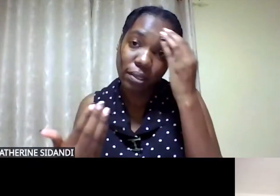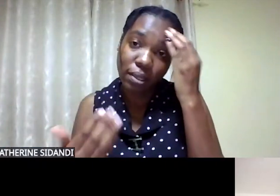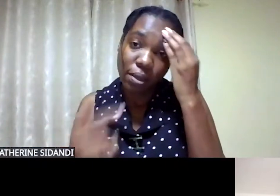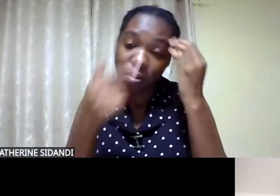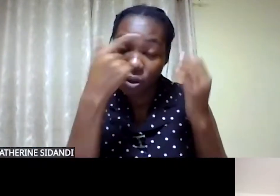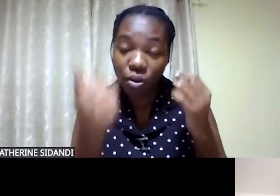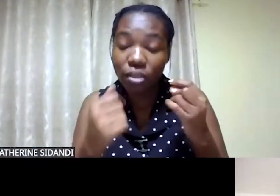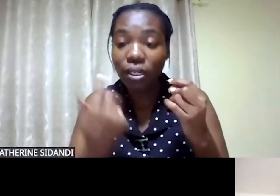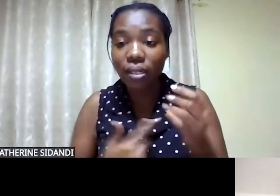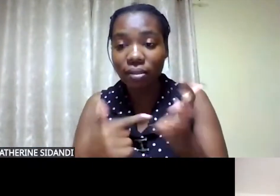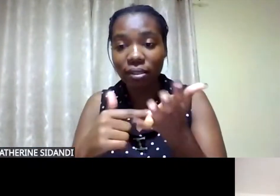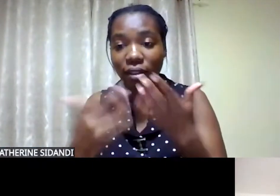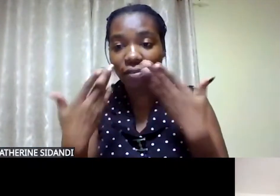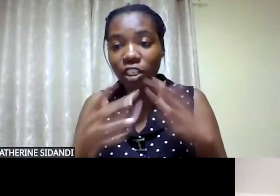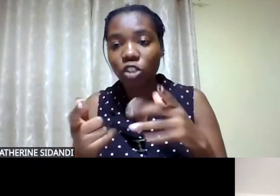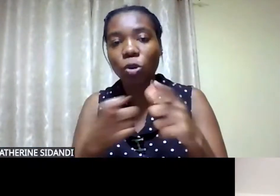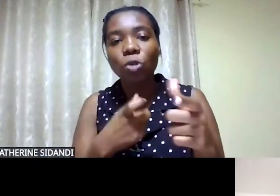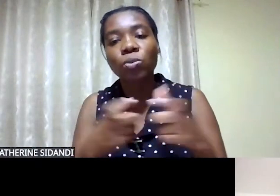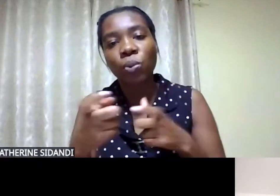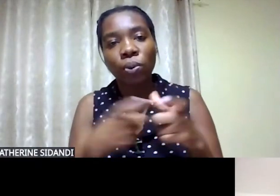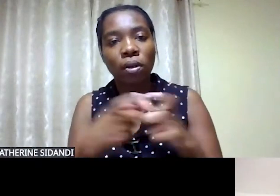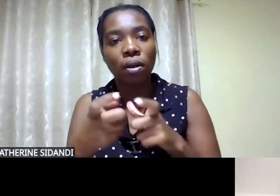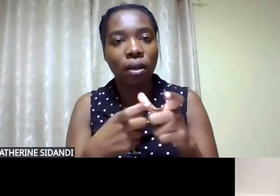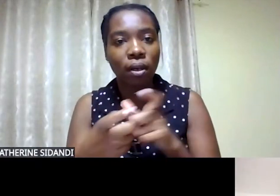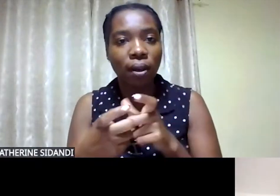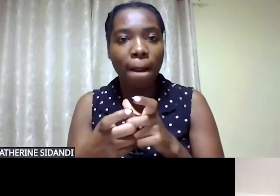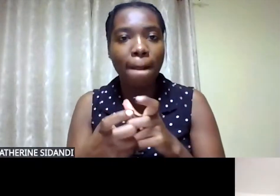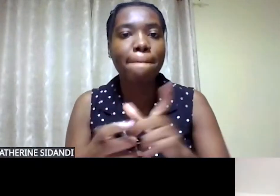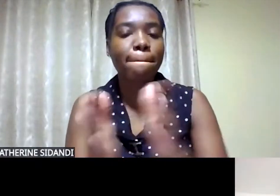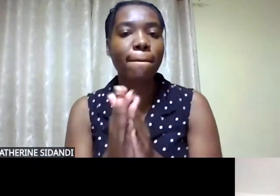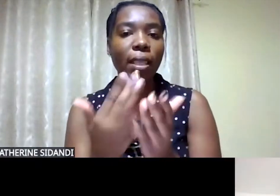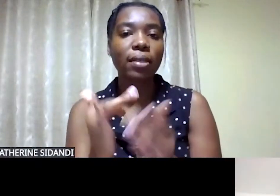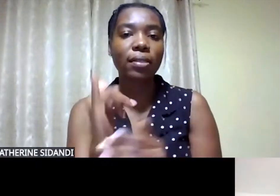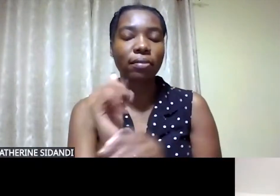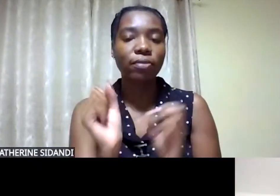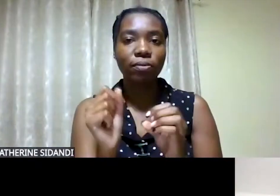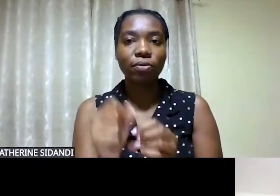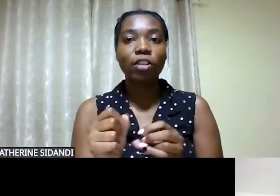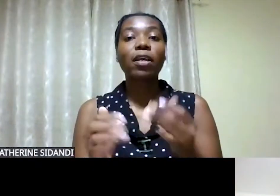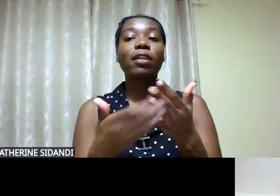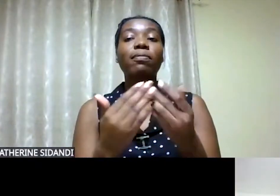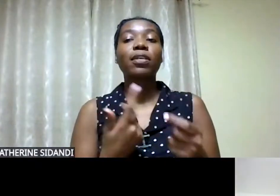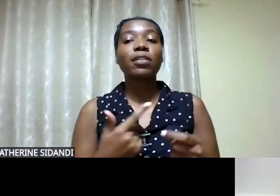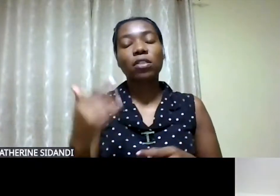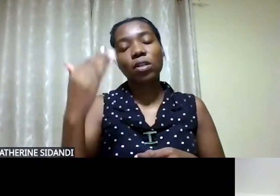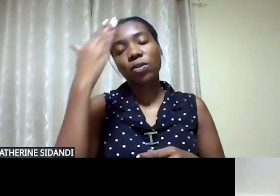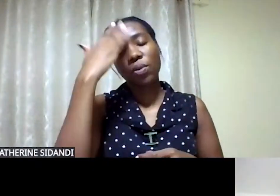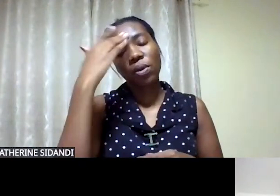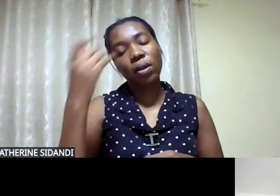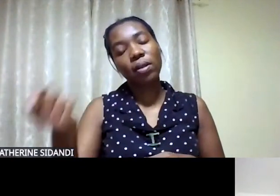discussed controls, yeah, and that gives you peace of mind. Controls give